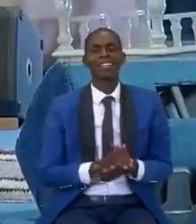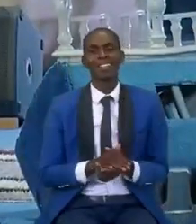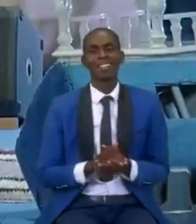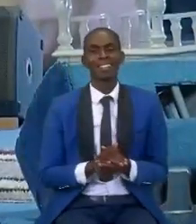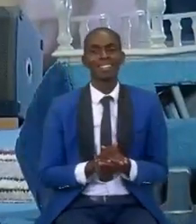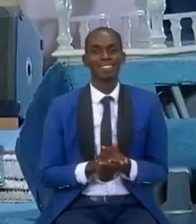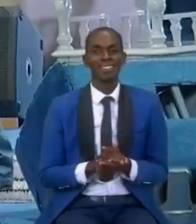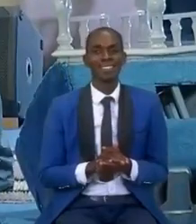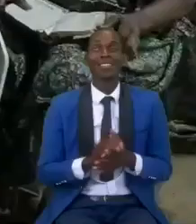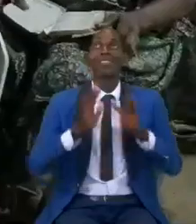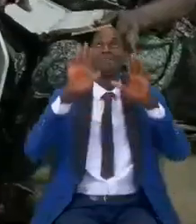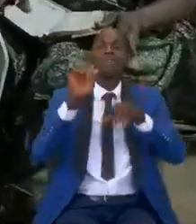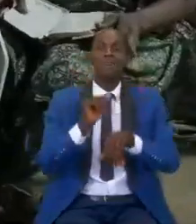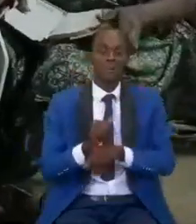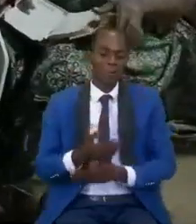GCK baby.